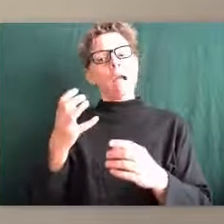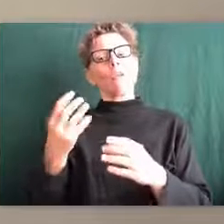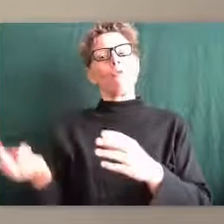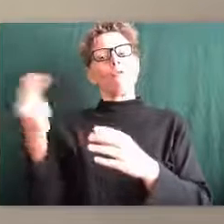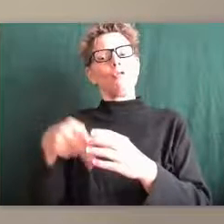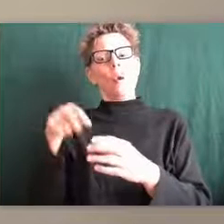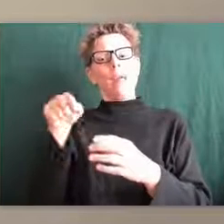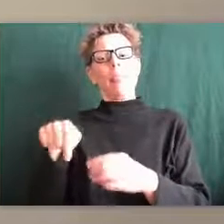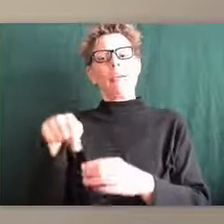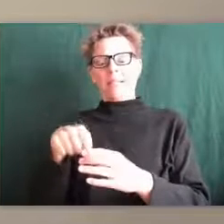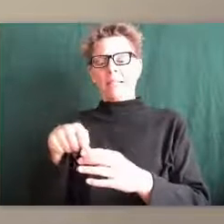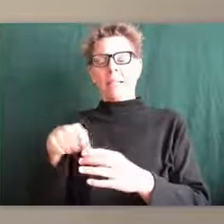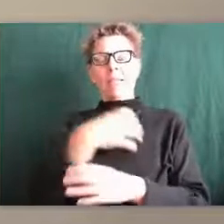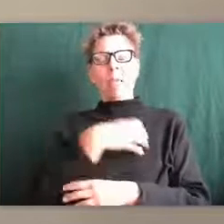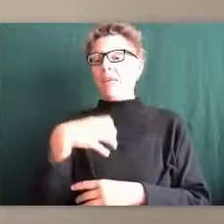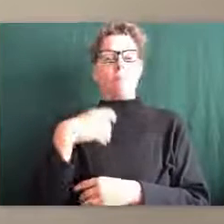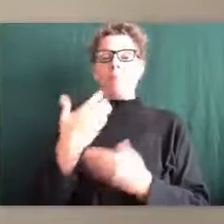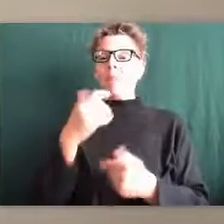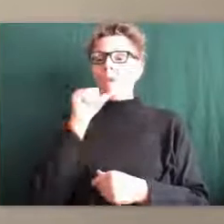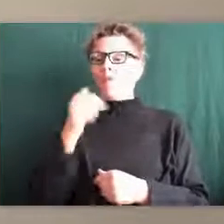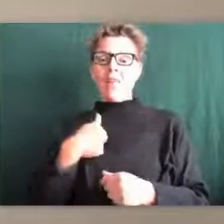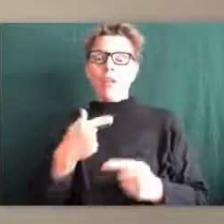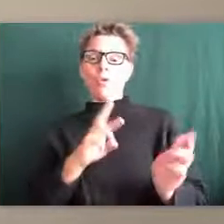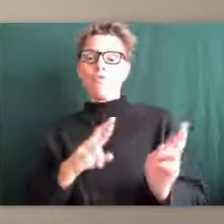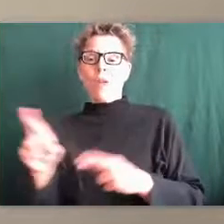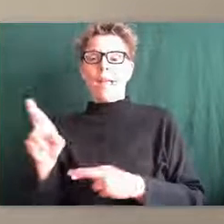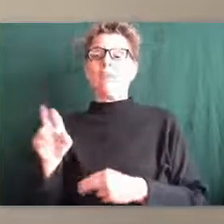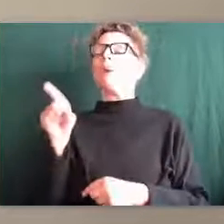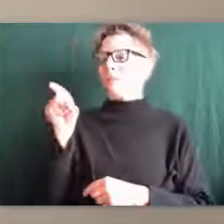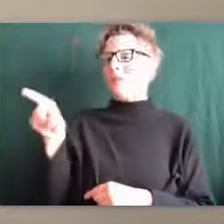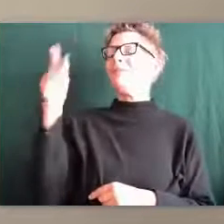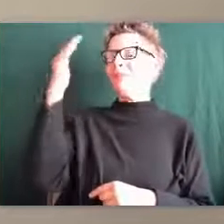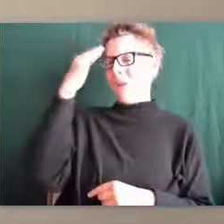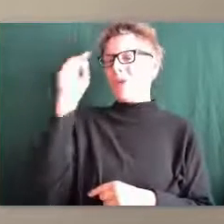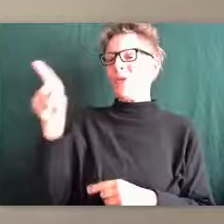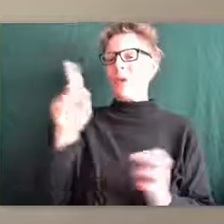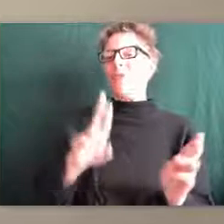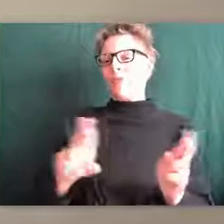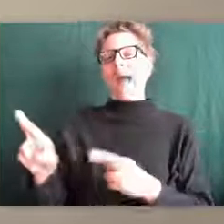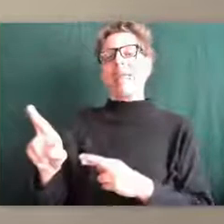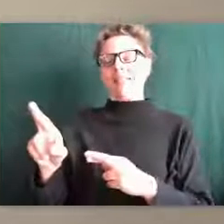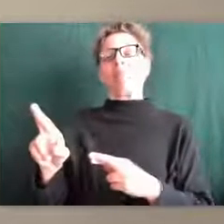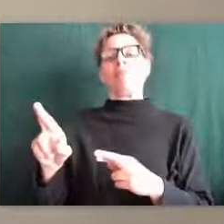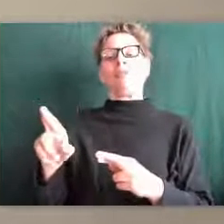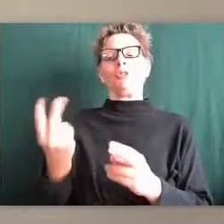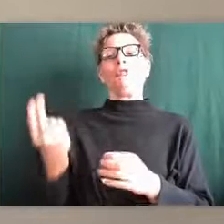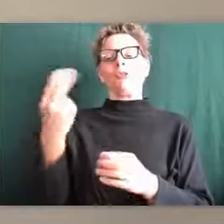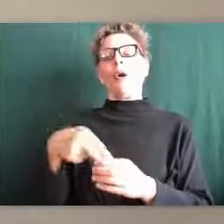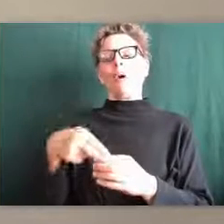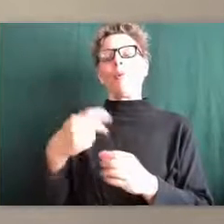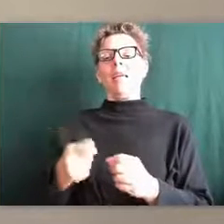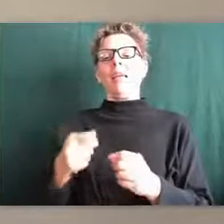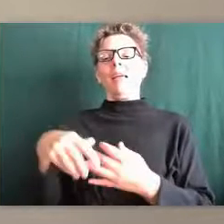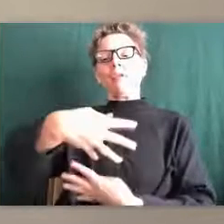this committee. Maybe you don't think you're ready for it, but we know that you're ready for it. We've been around you, we've interacted with